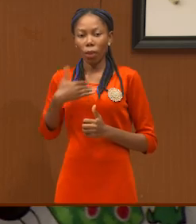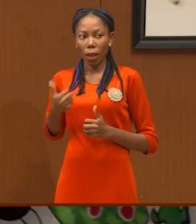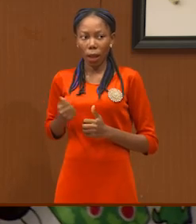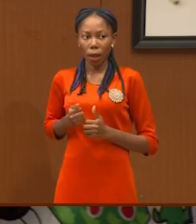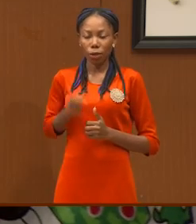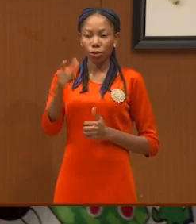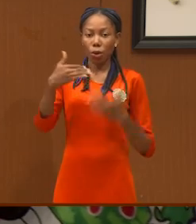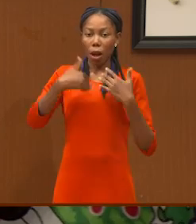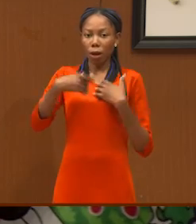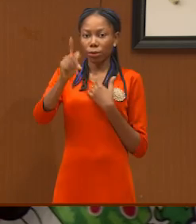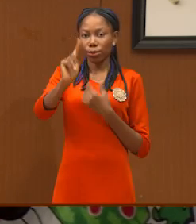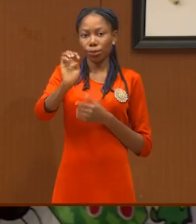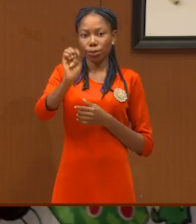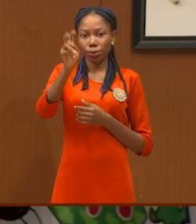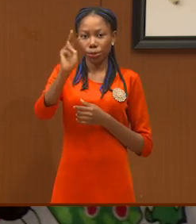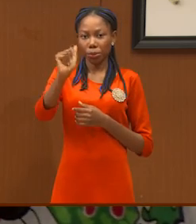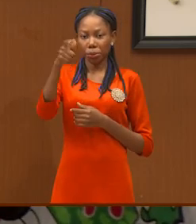you have a tenant